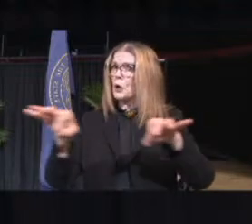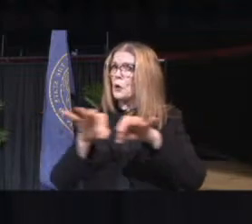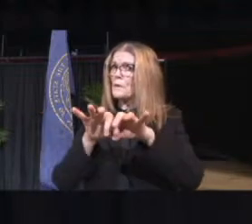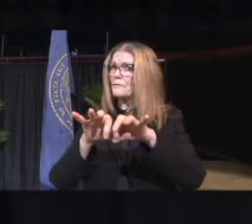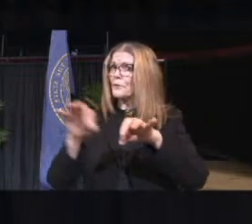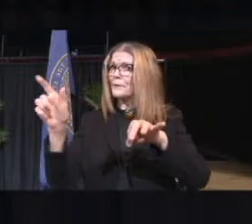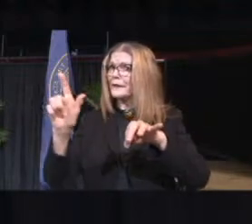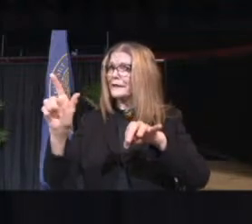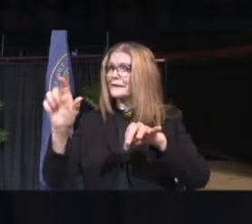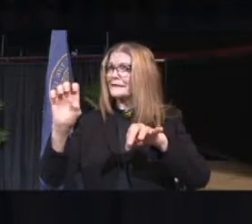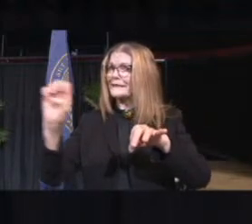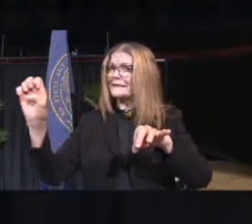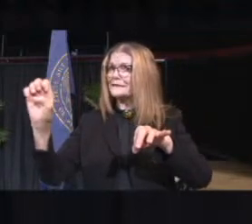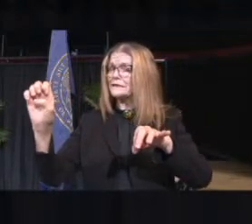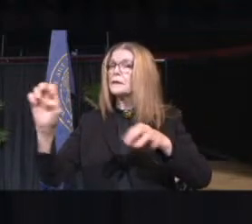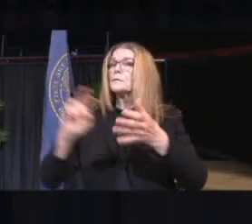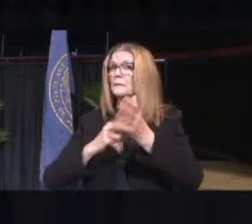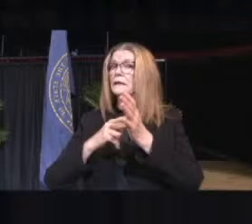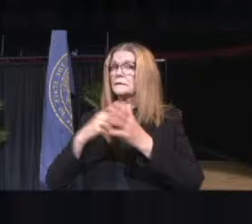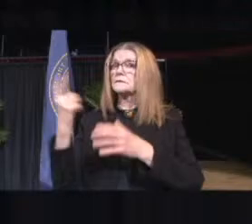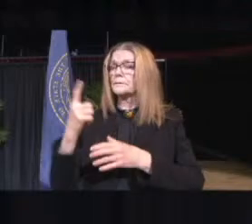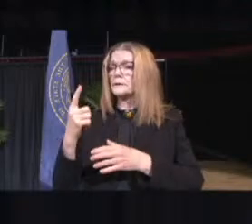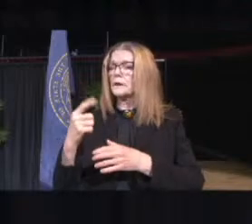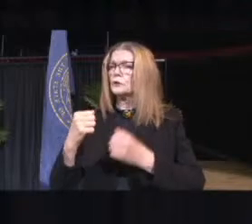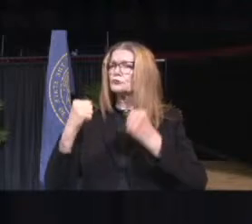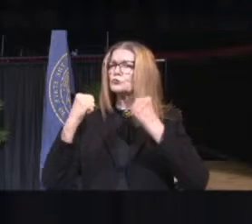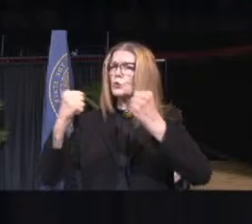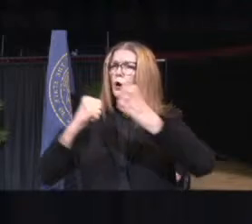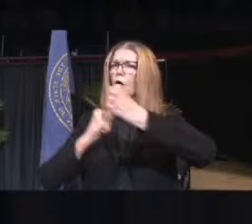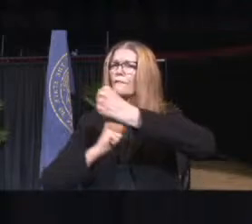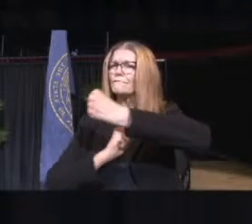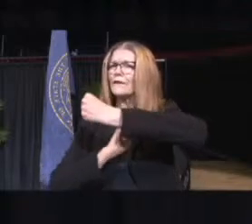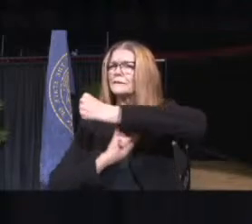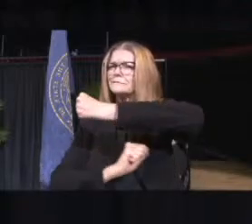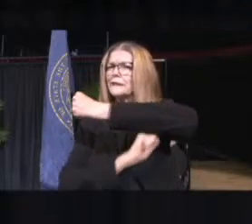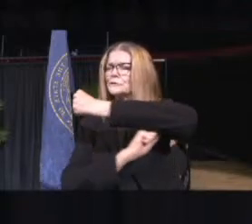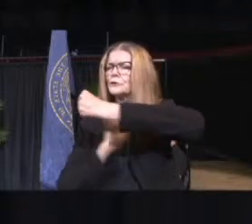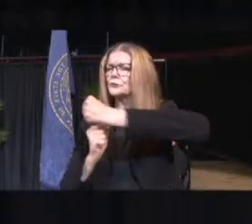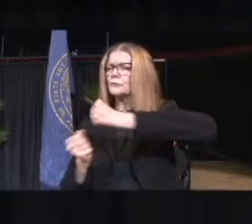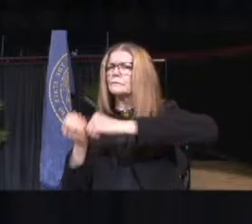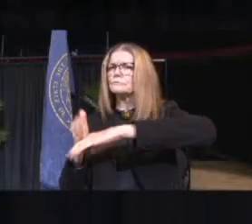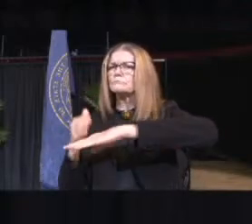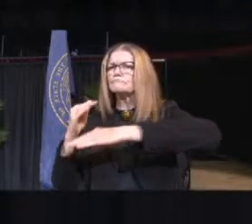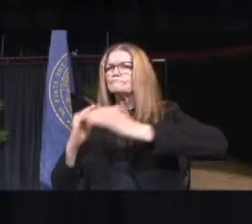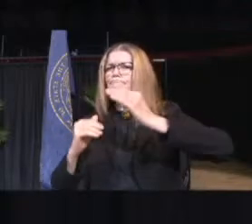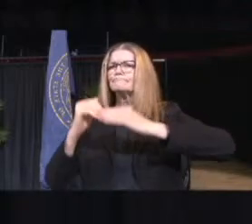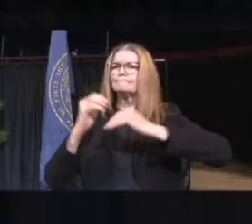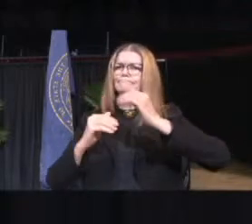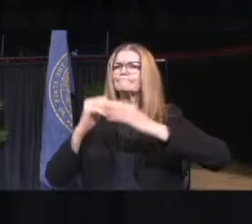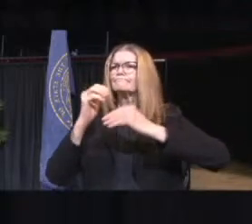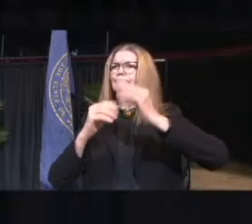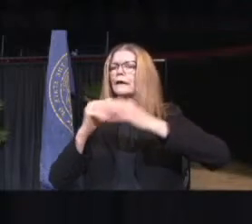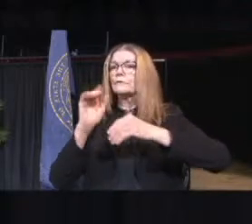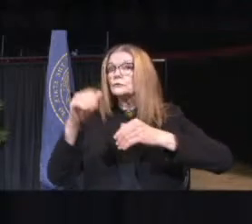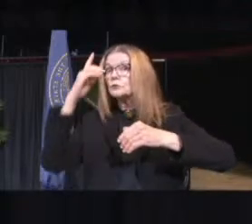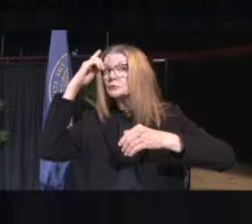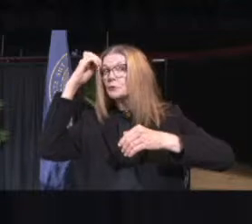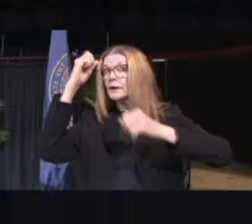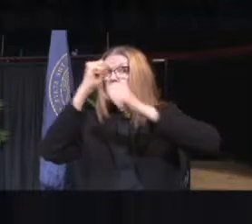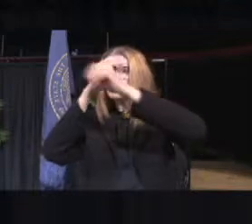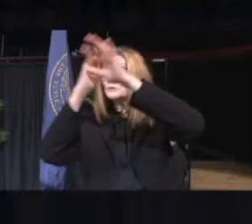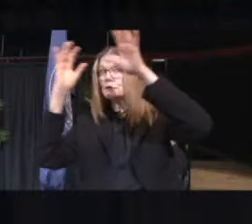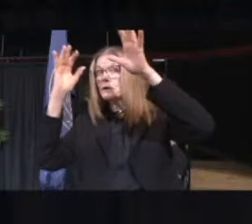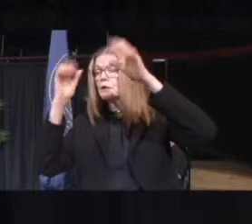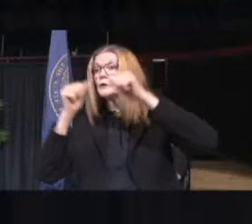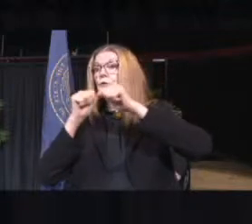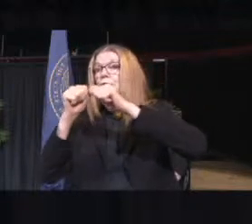It's a strong foundation we know all of you will build upon as you fulfill your dreams. We hope you leave us with a